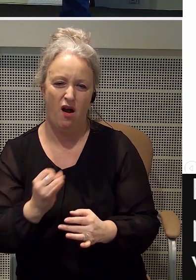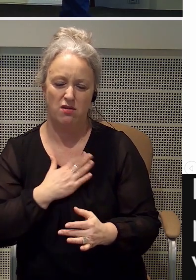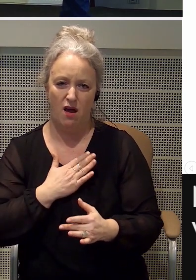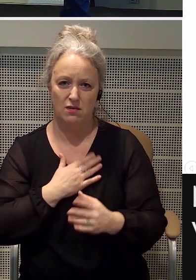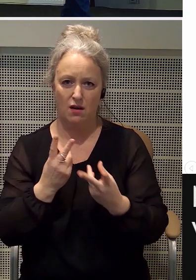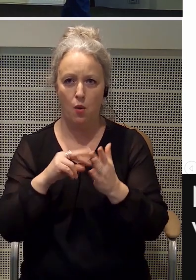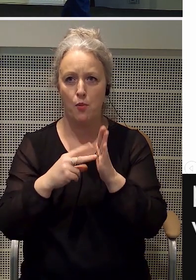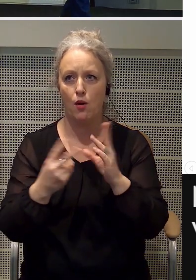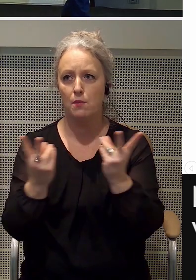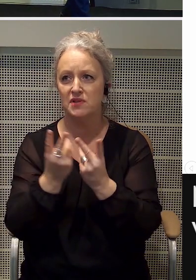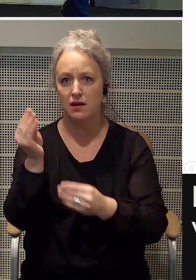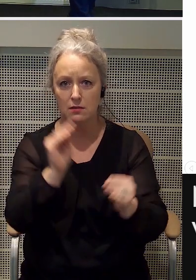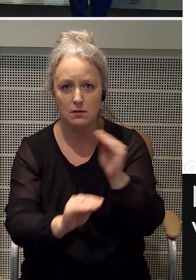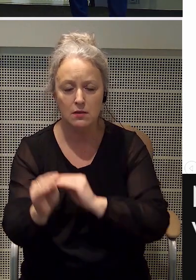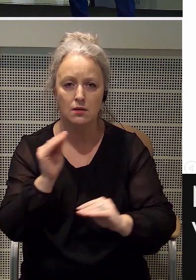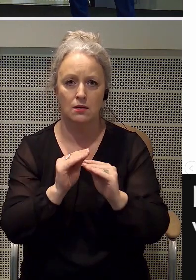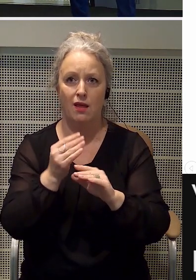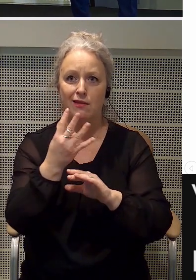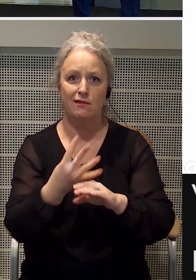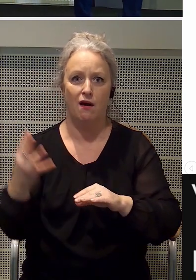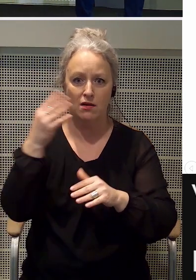think that